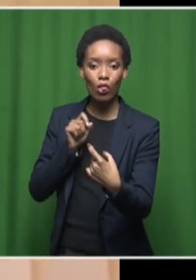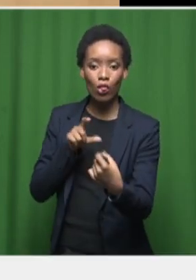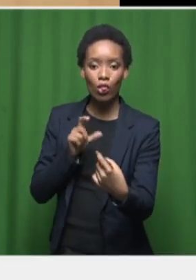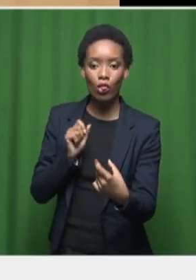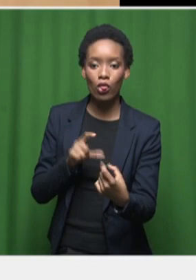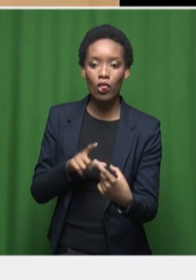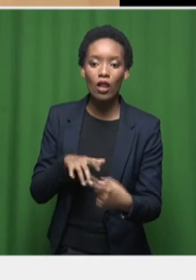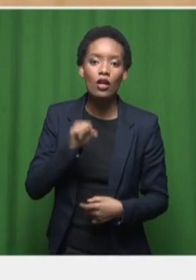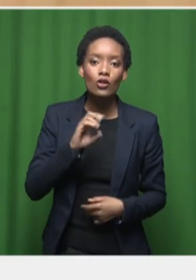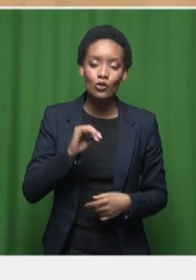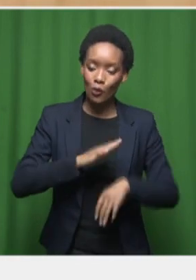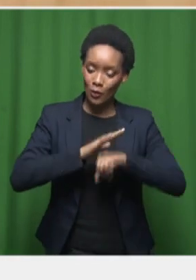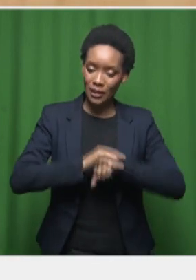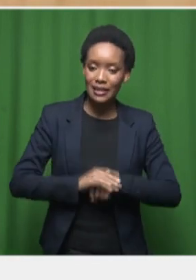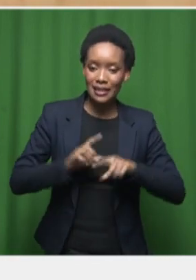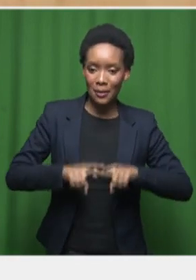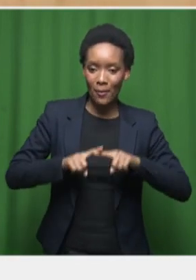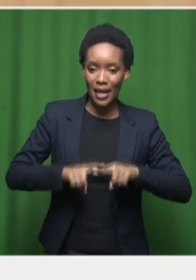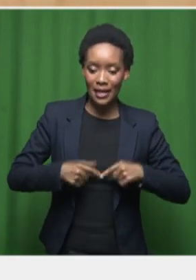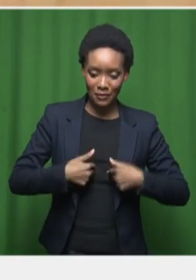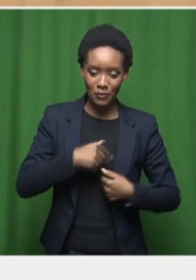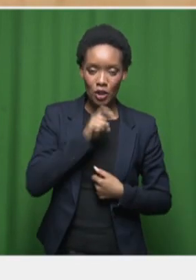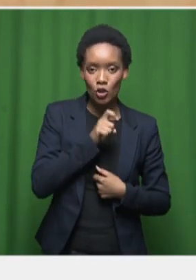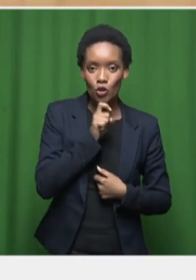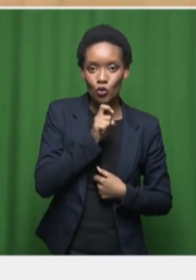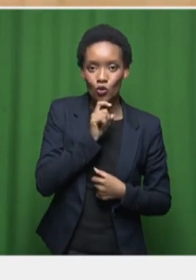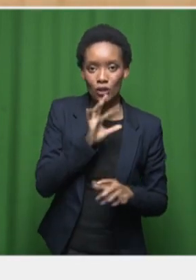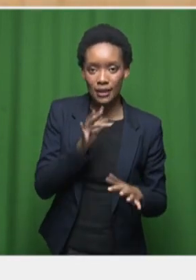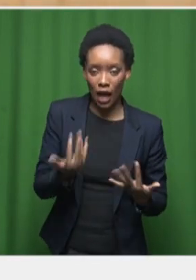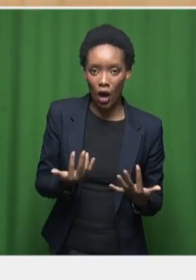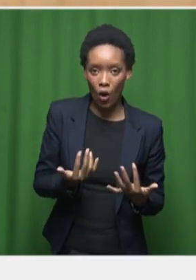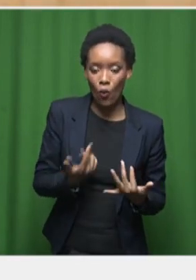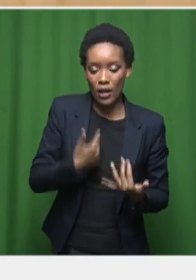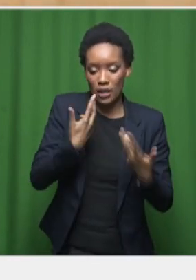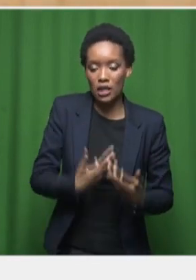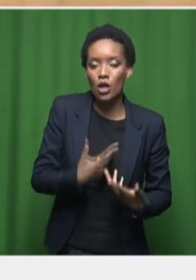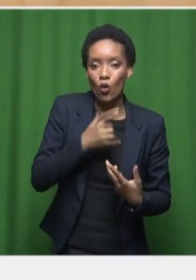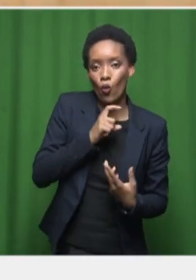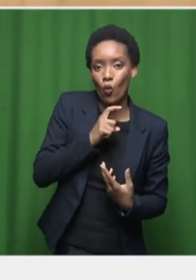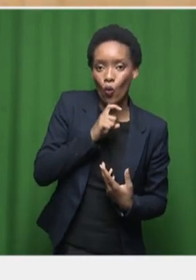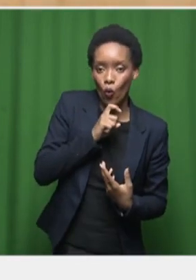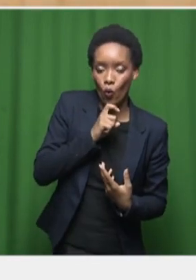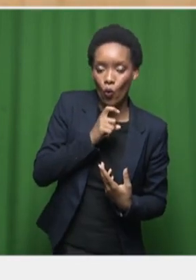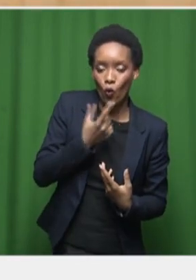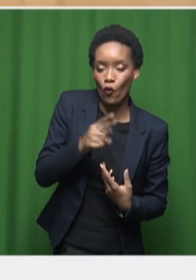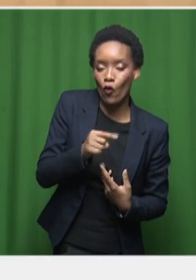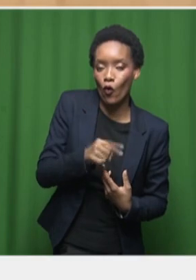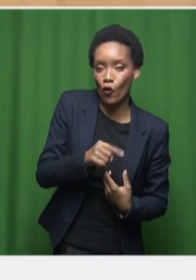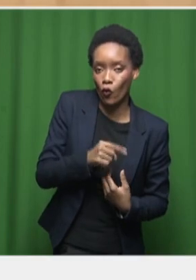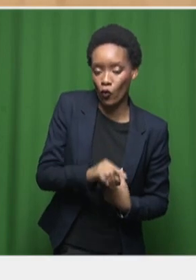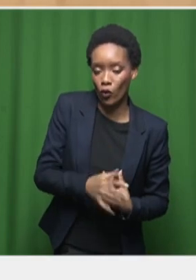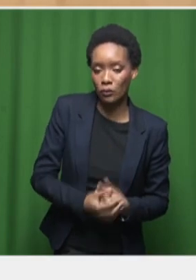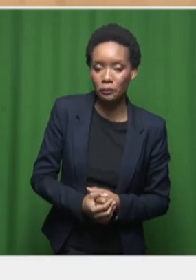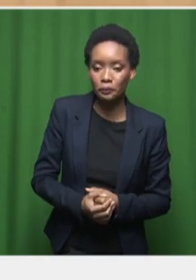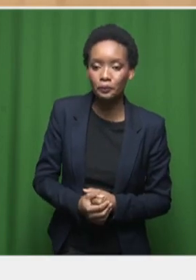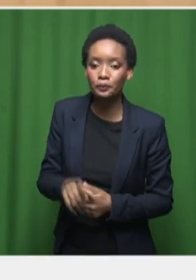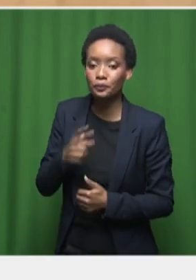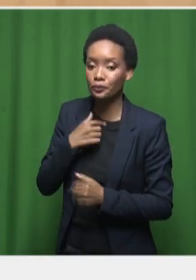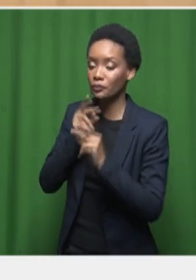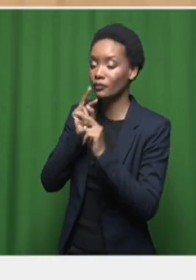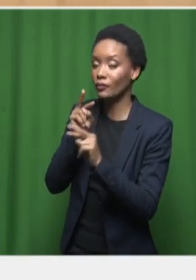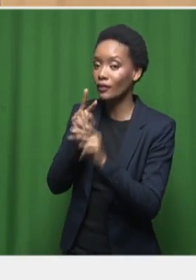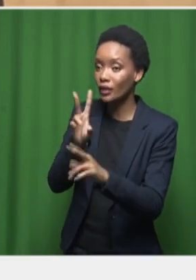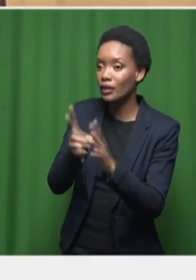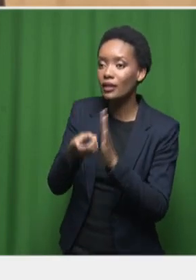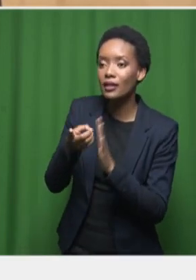for. Badru, fascinating discussion, and can't wait to see how this develops. Lots of food for thought